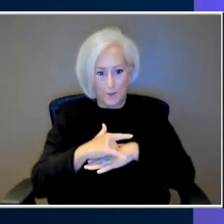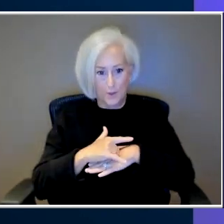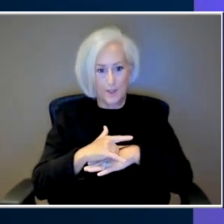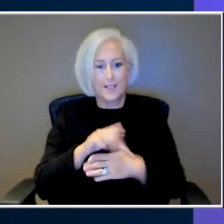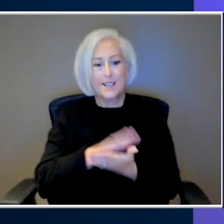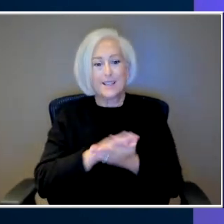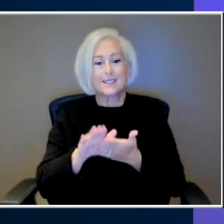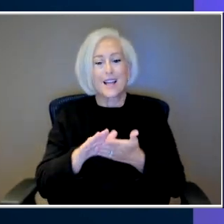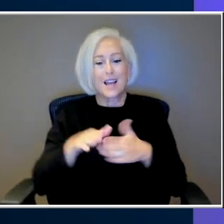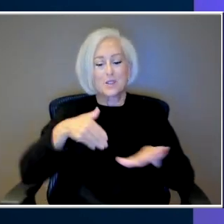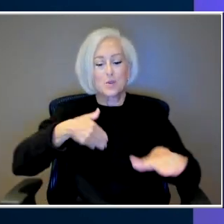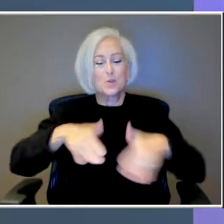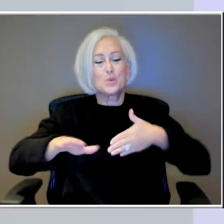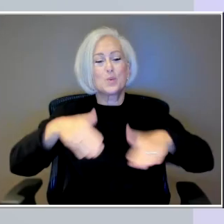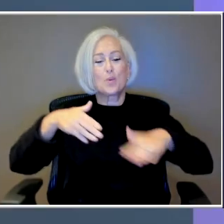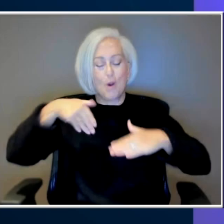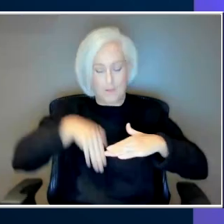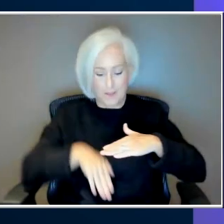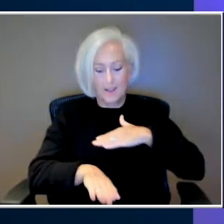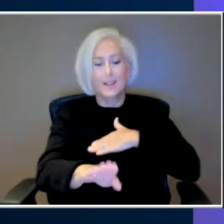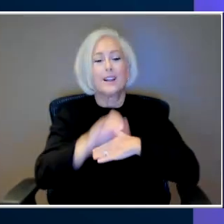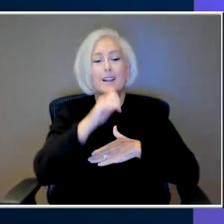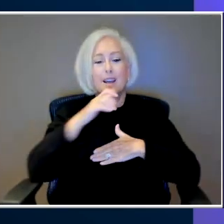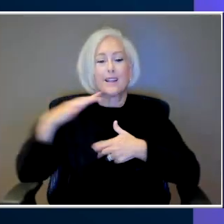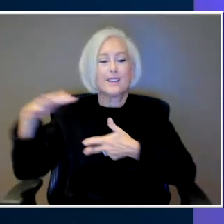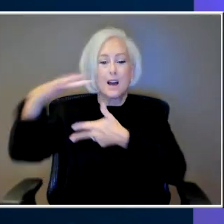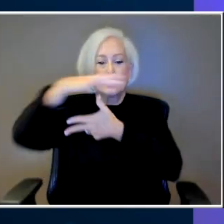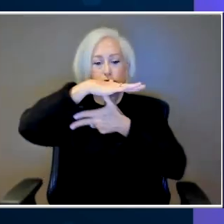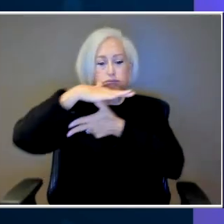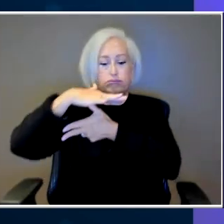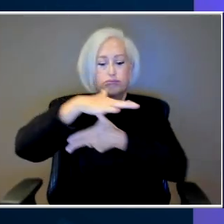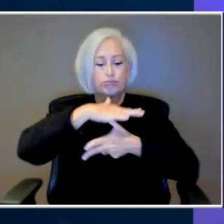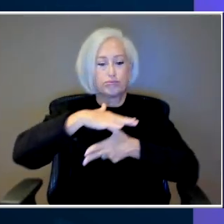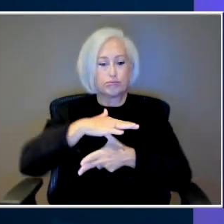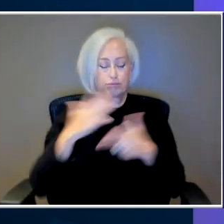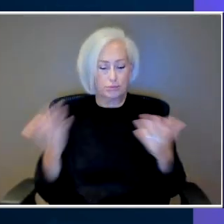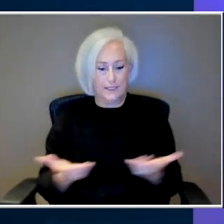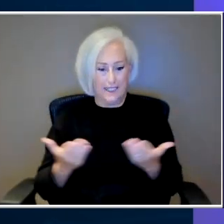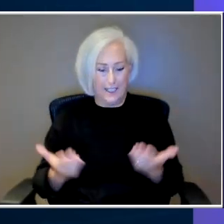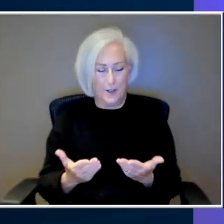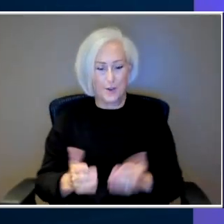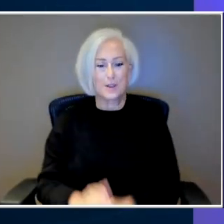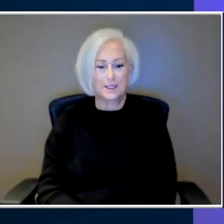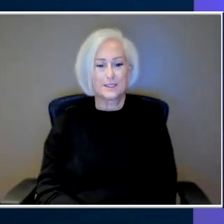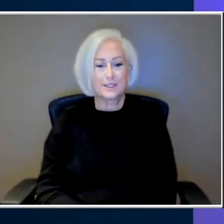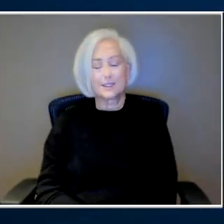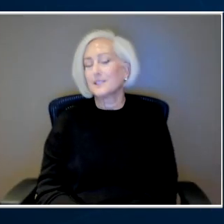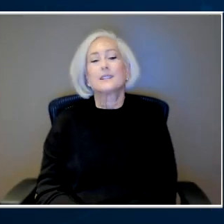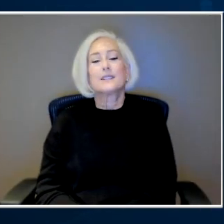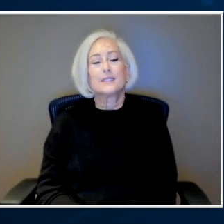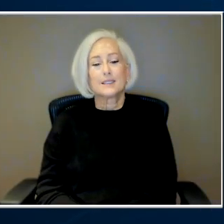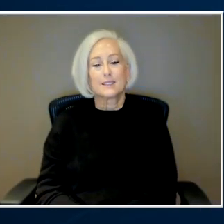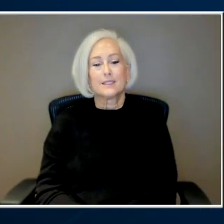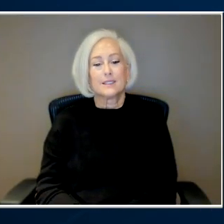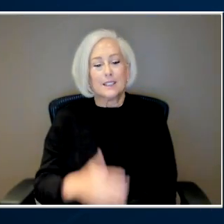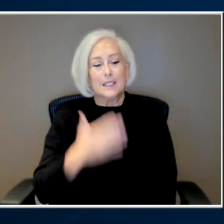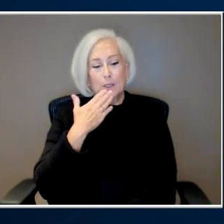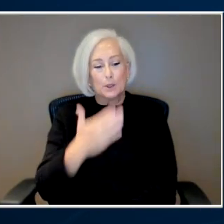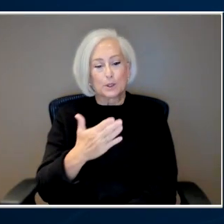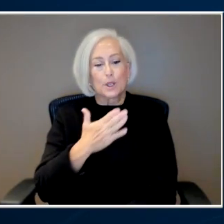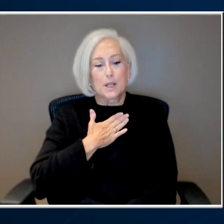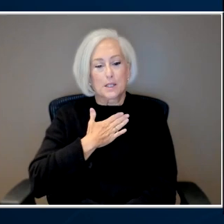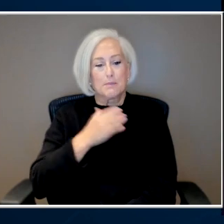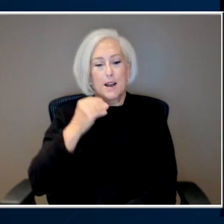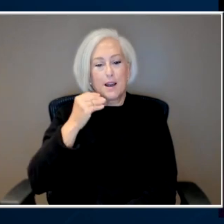than come in on a helicopter. Yeah. I heard later from my doctor at home that I'd monitored things. You know, she reminded